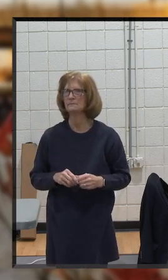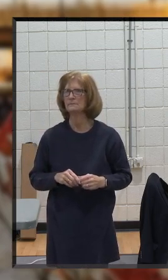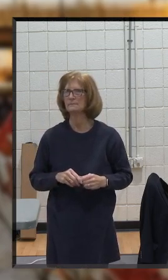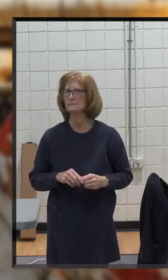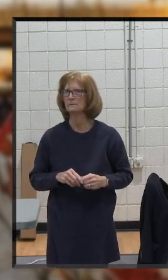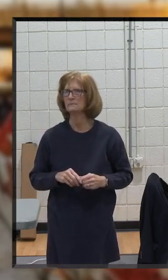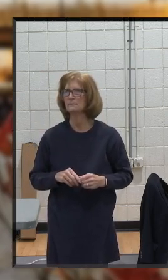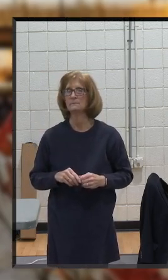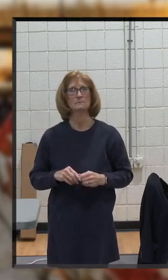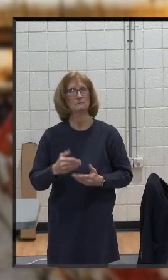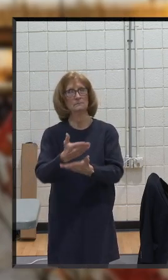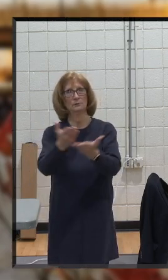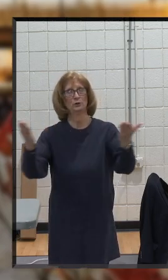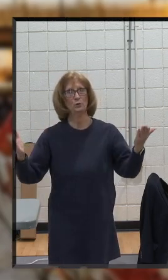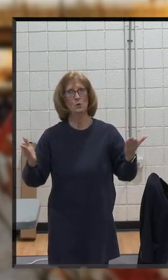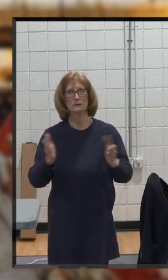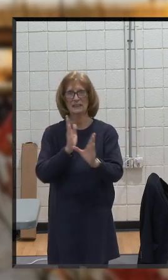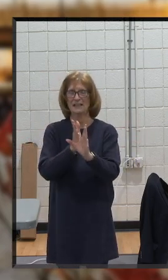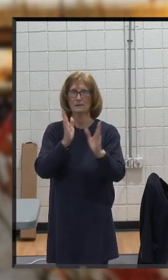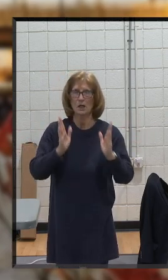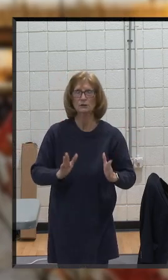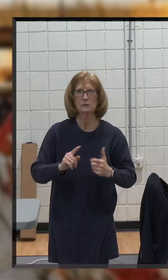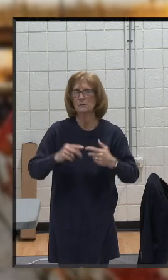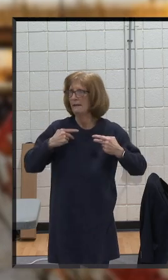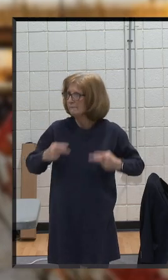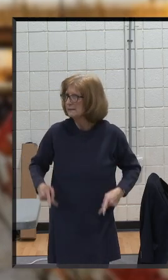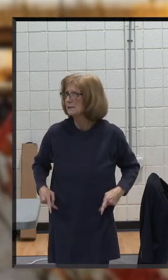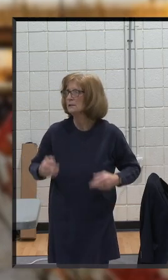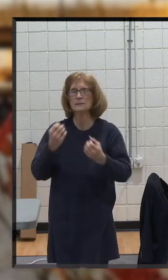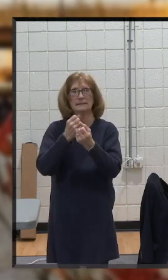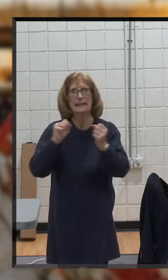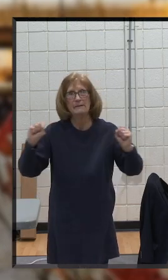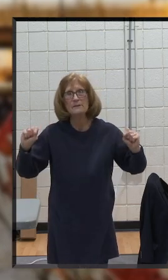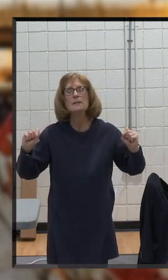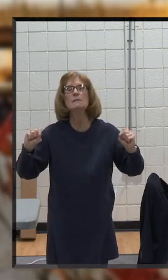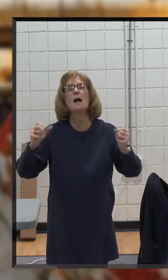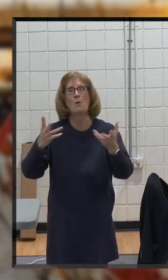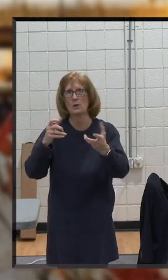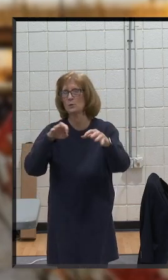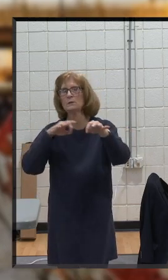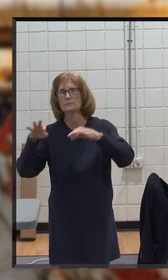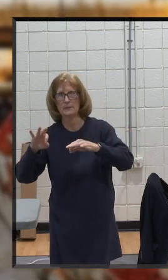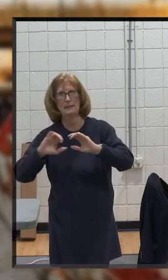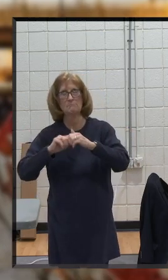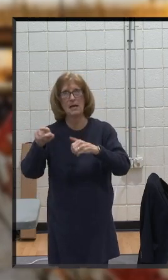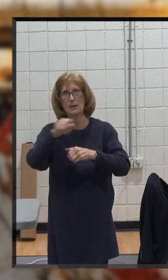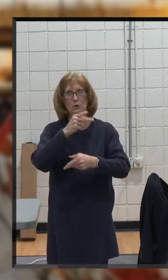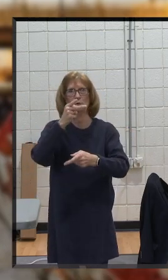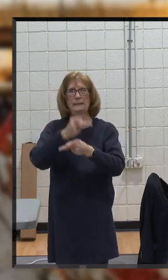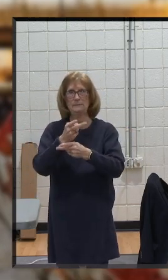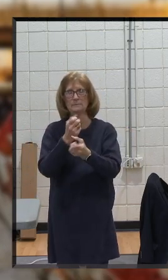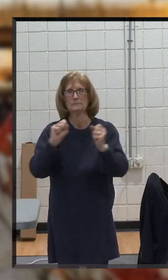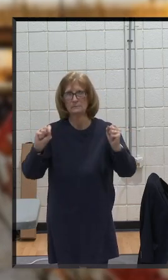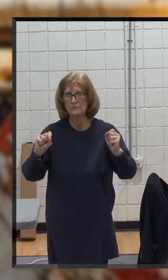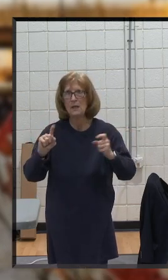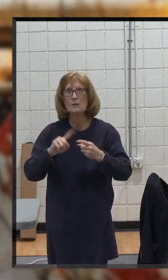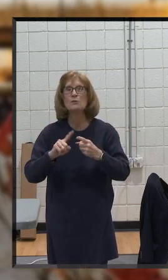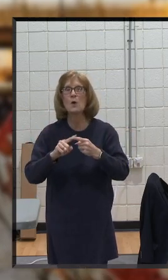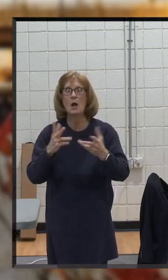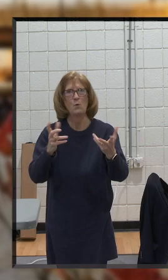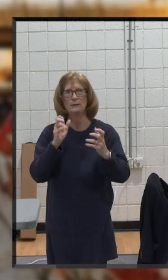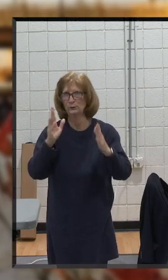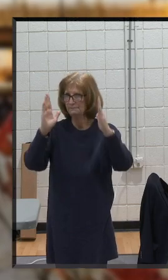your physical and psychological safety. So I'll have a little bit about safety while we're here real quick. Want you to listen to learn.